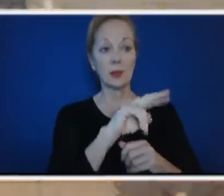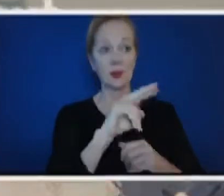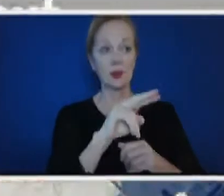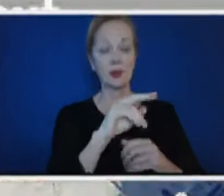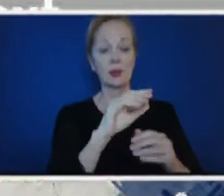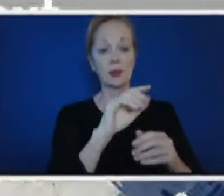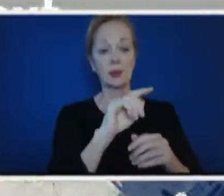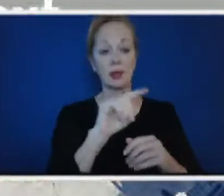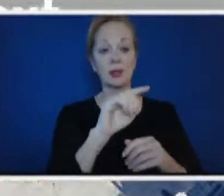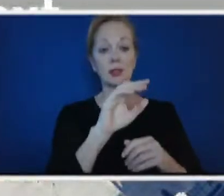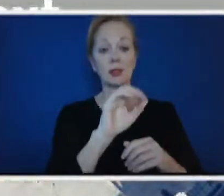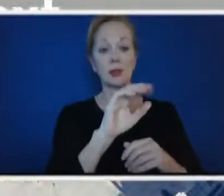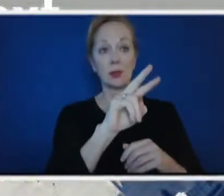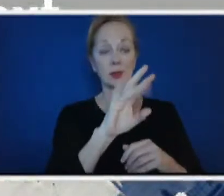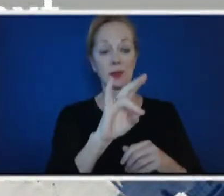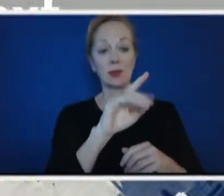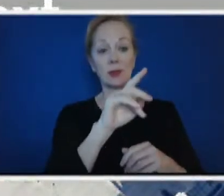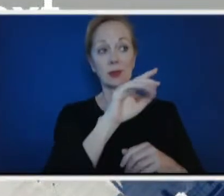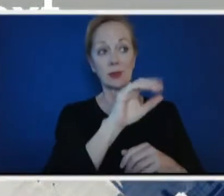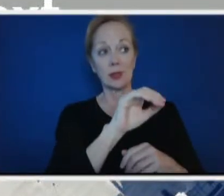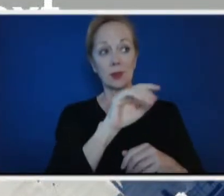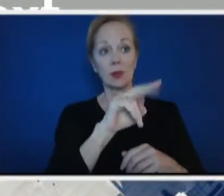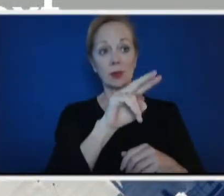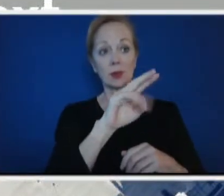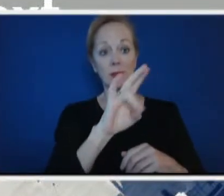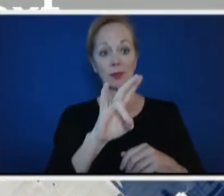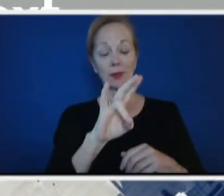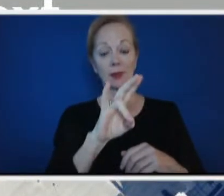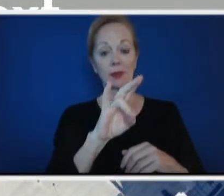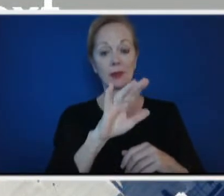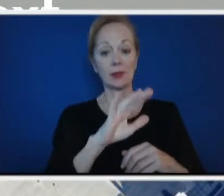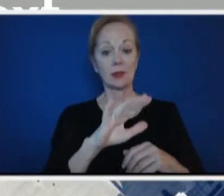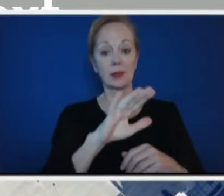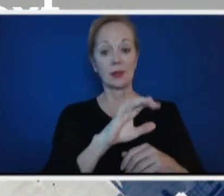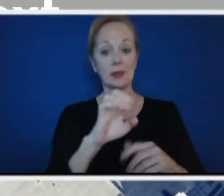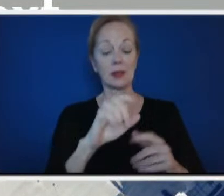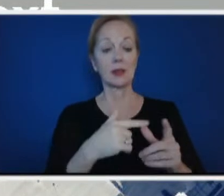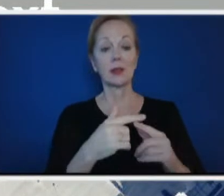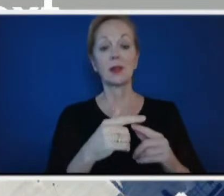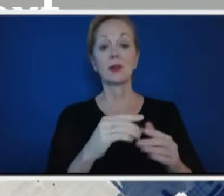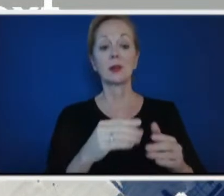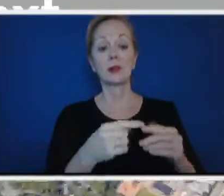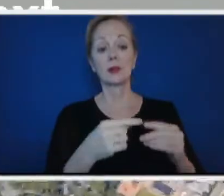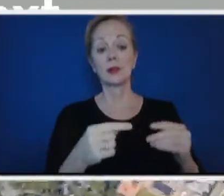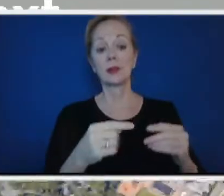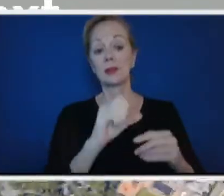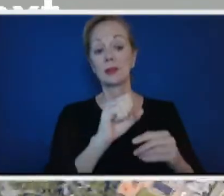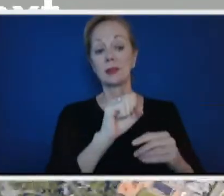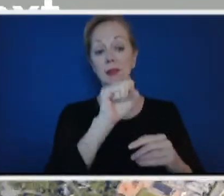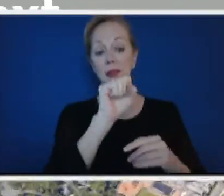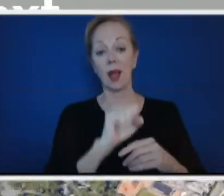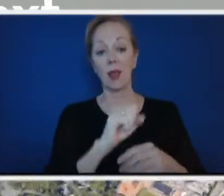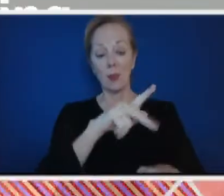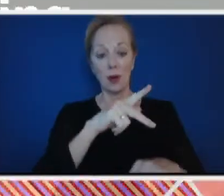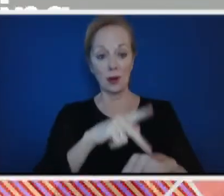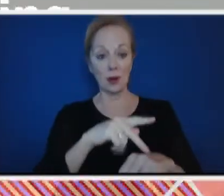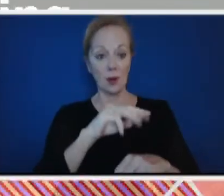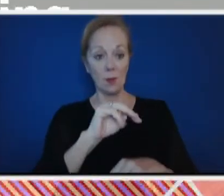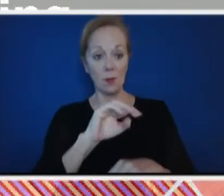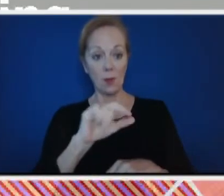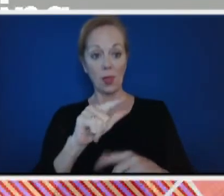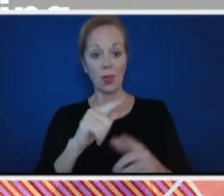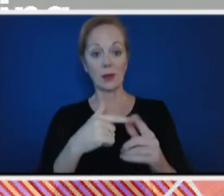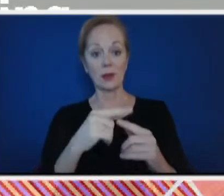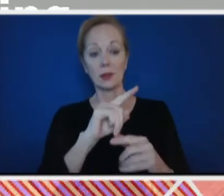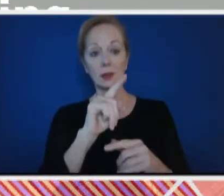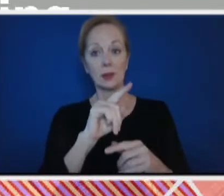2022-027 is approximately 2.27 acres located along the east side of Sharon Road, just across from South Park Mall. It is currently zoned MUD